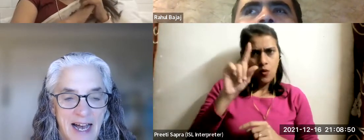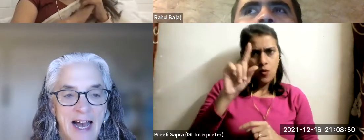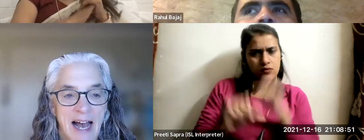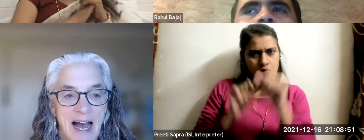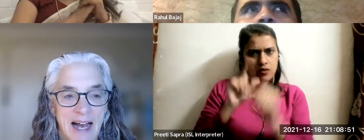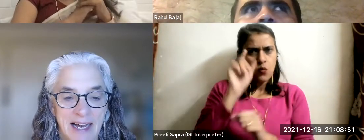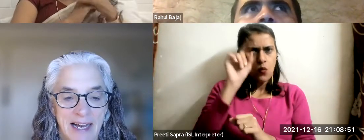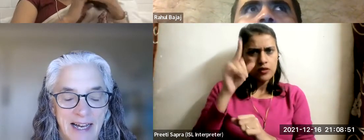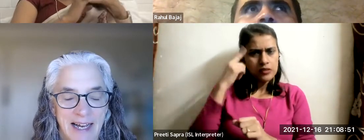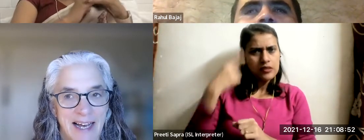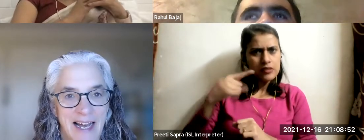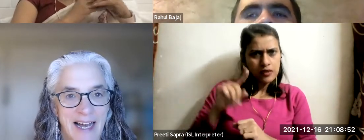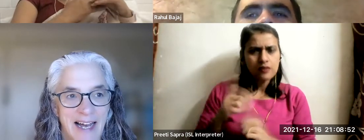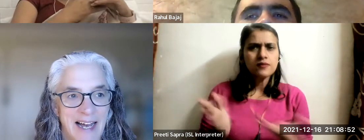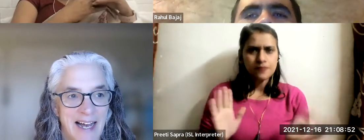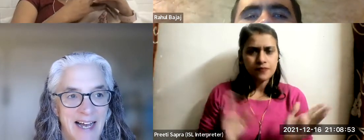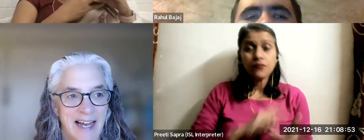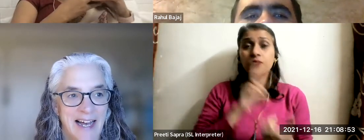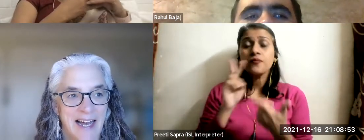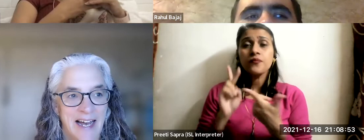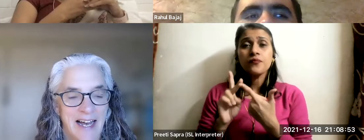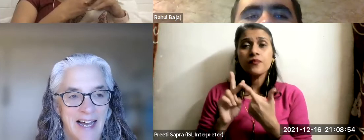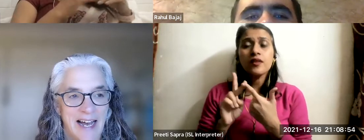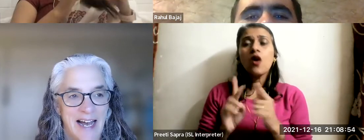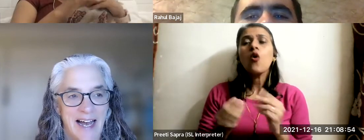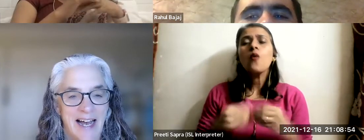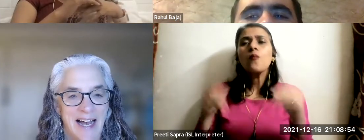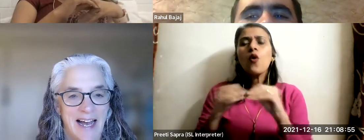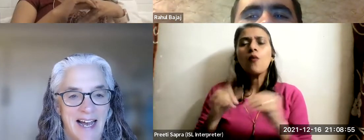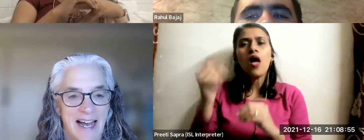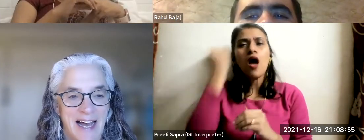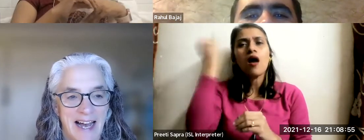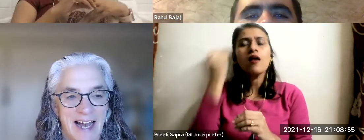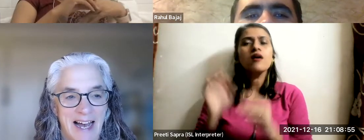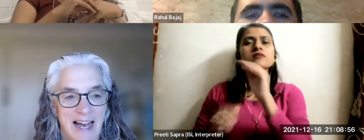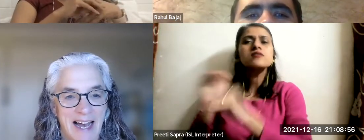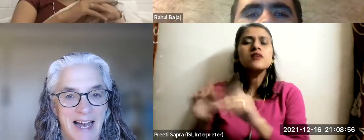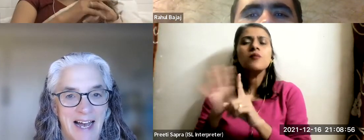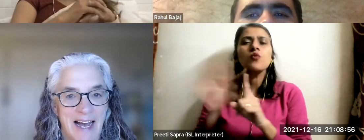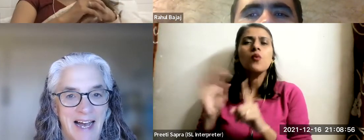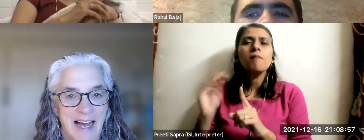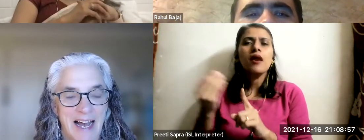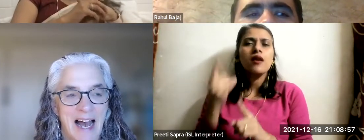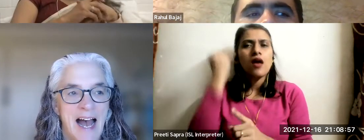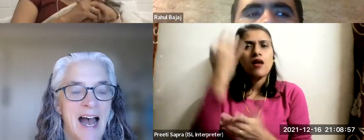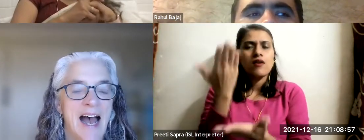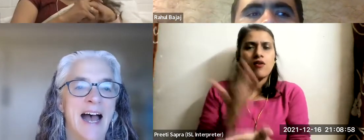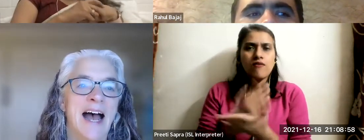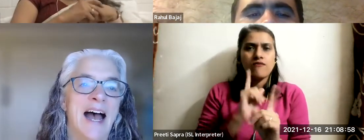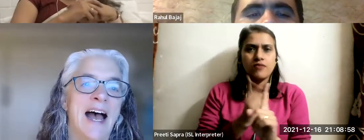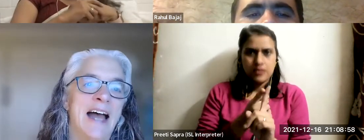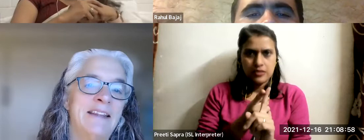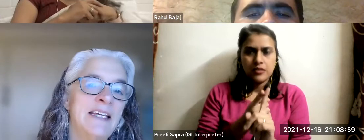direction. So can you think of any other steps that one could take in that way before you answer the question about your